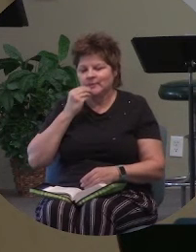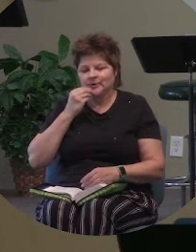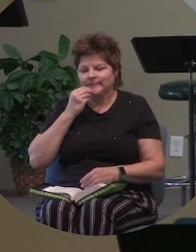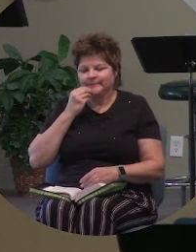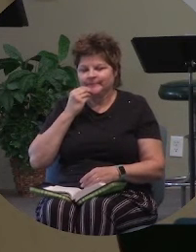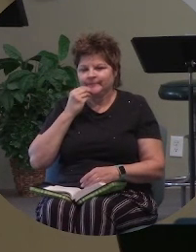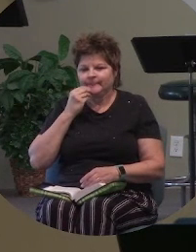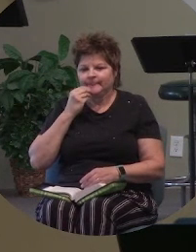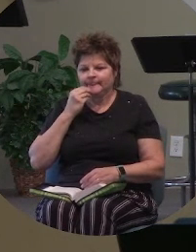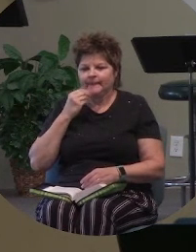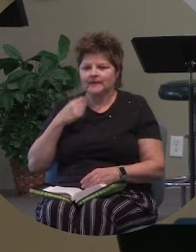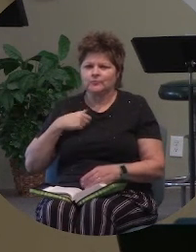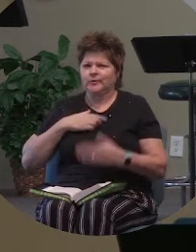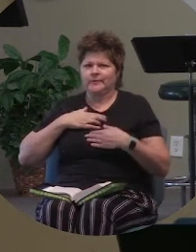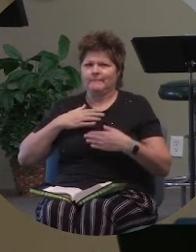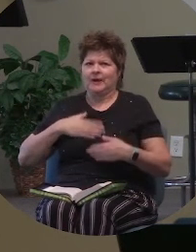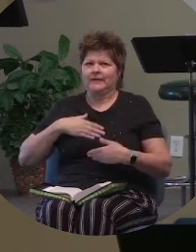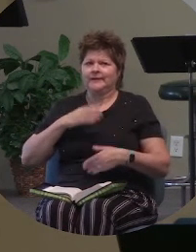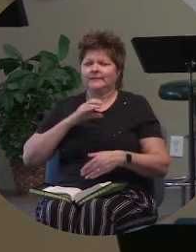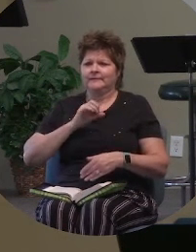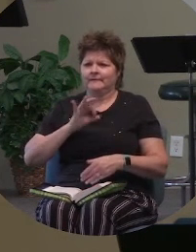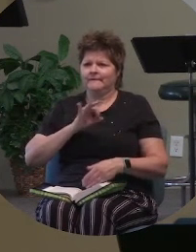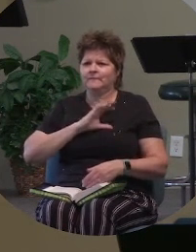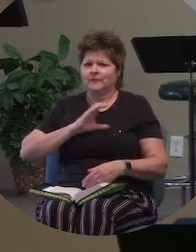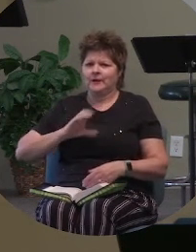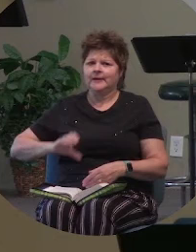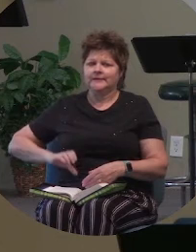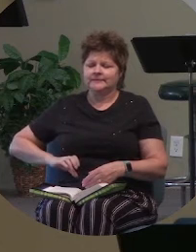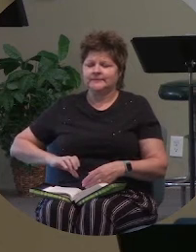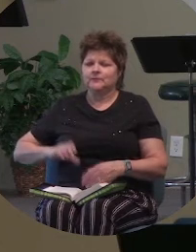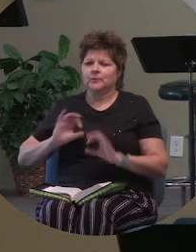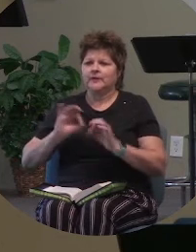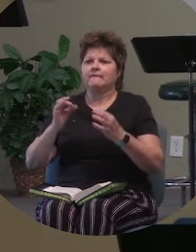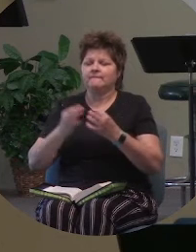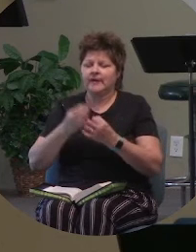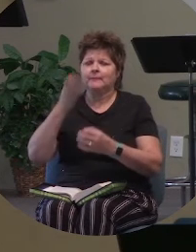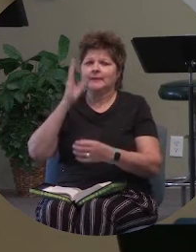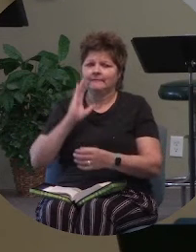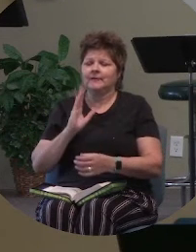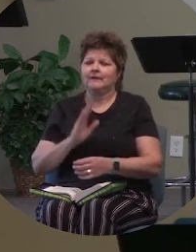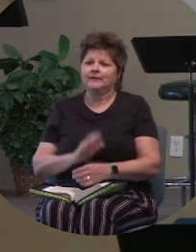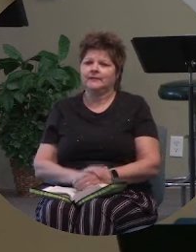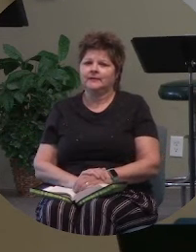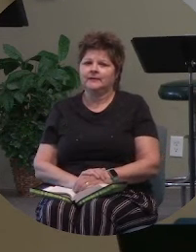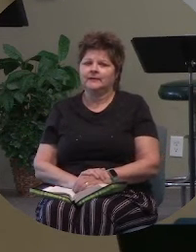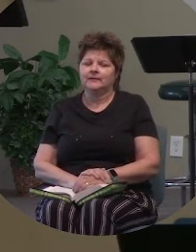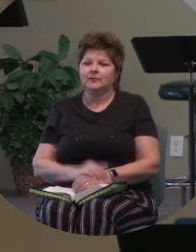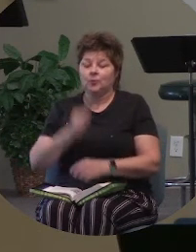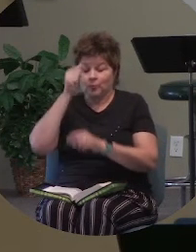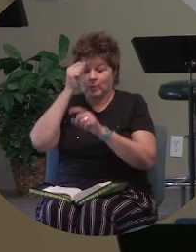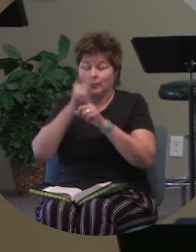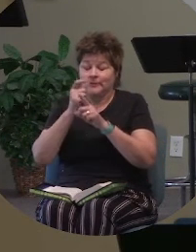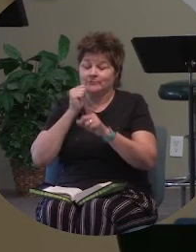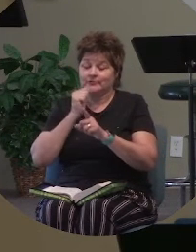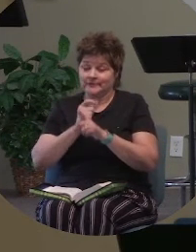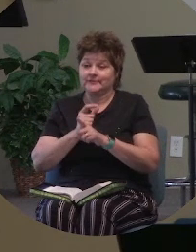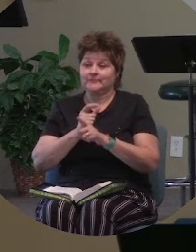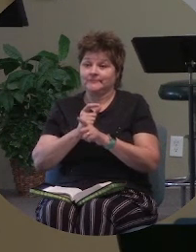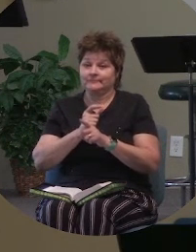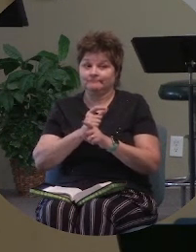Because we're the body of Christ. We're the family of God. We're brothers and sisters.